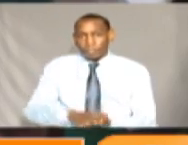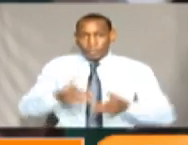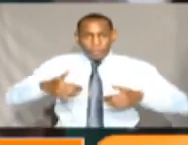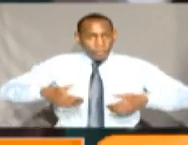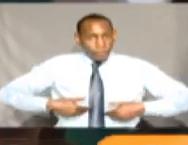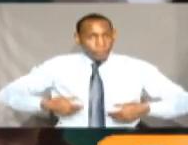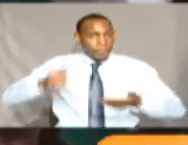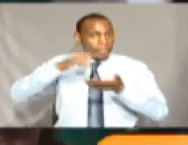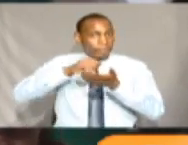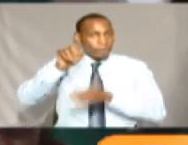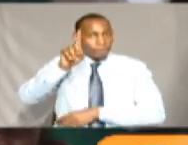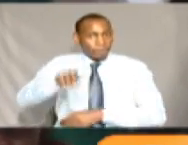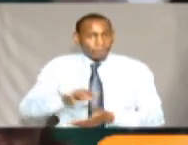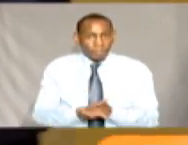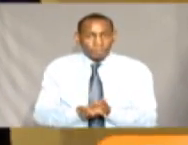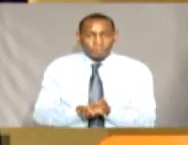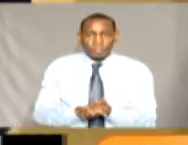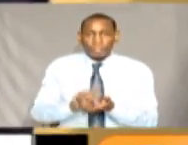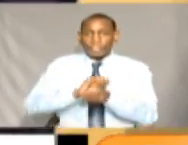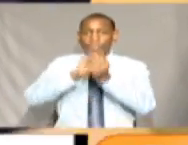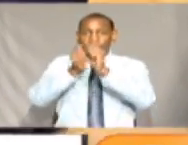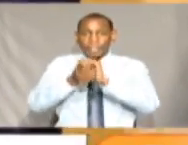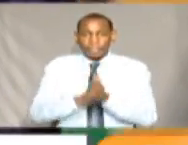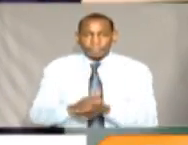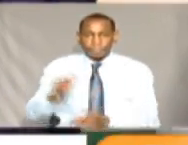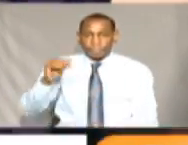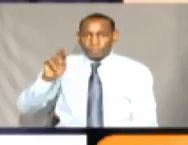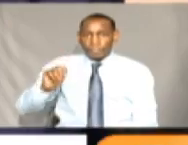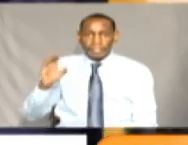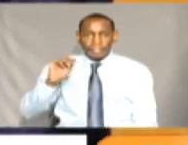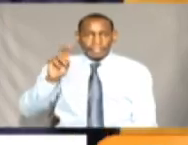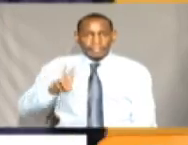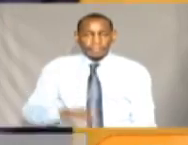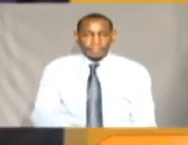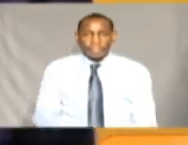huko ndani, nyorosha hiyo kitu. Chemutai Goin, Citizen TV, Nairobi.